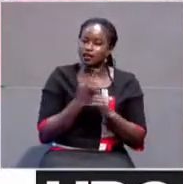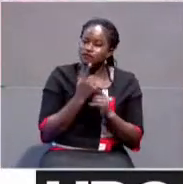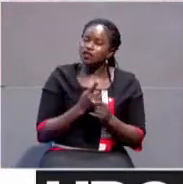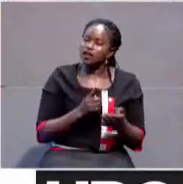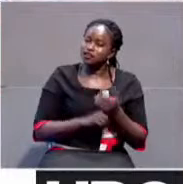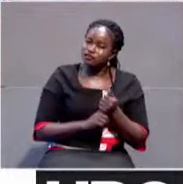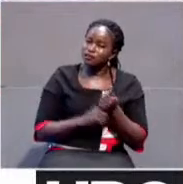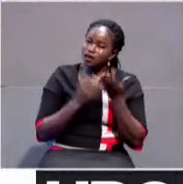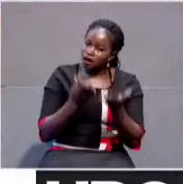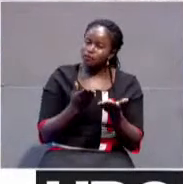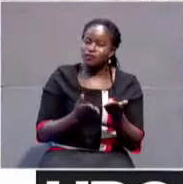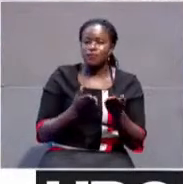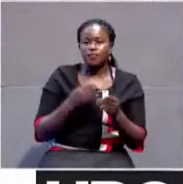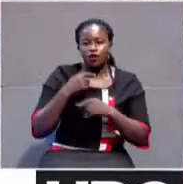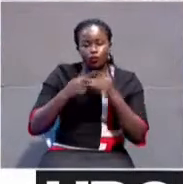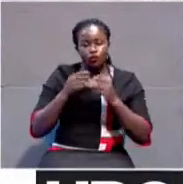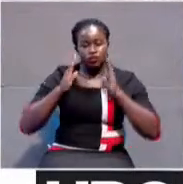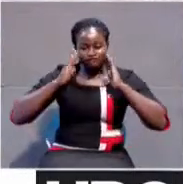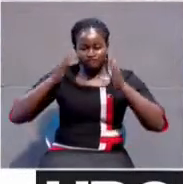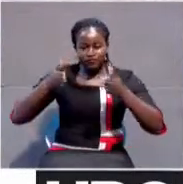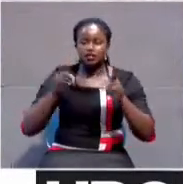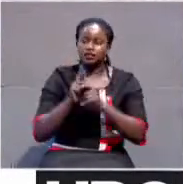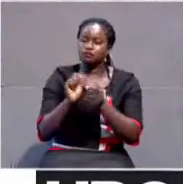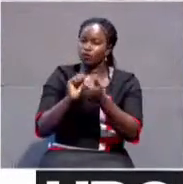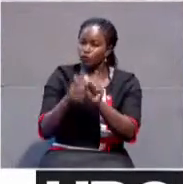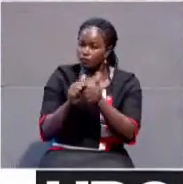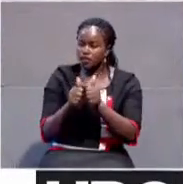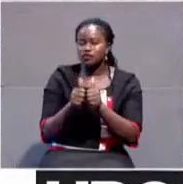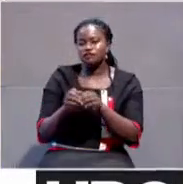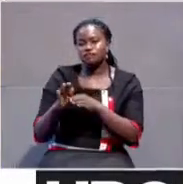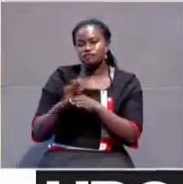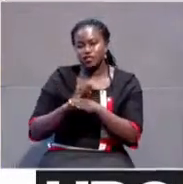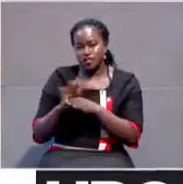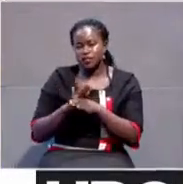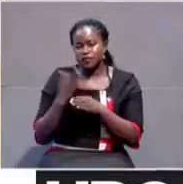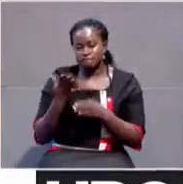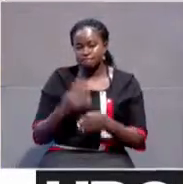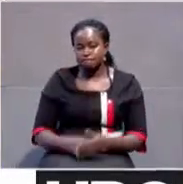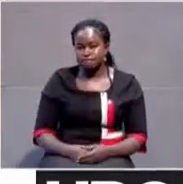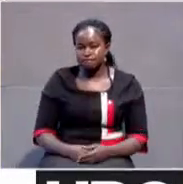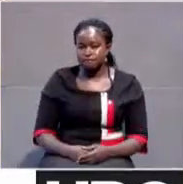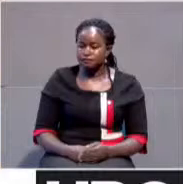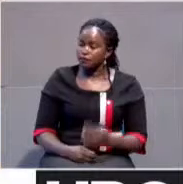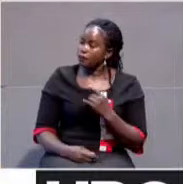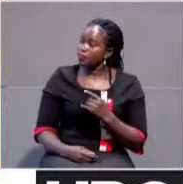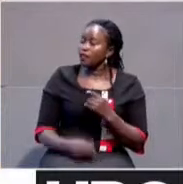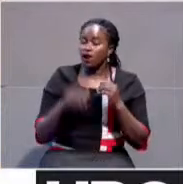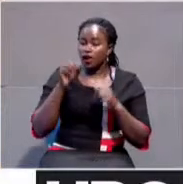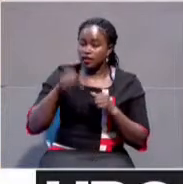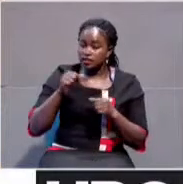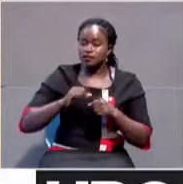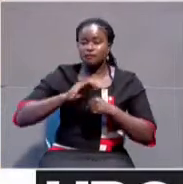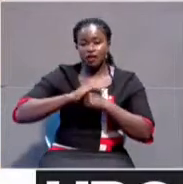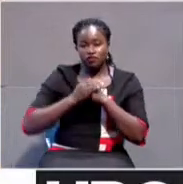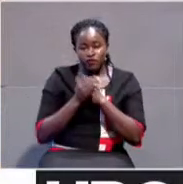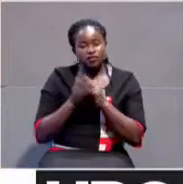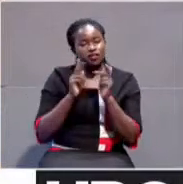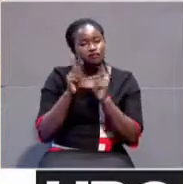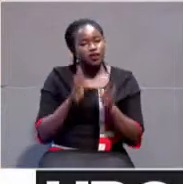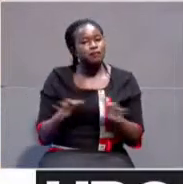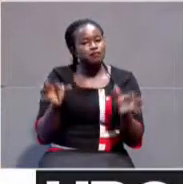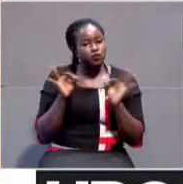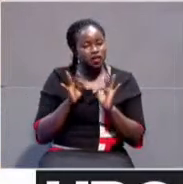achievements by building resilient and competitive enterprises. Yes, manufacturing is important and is the way to go,